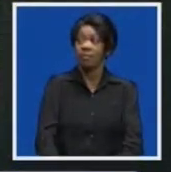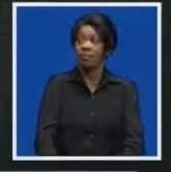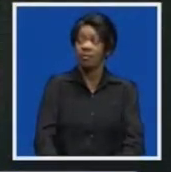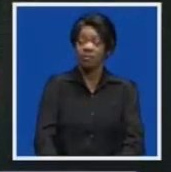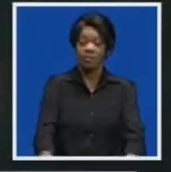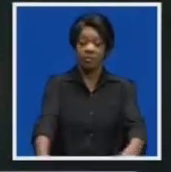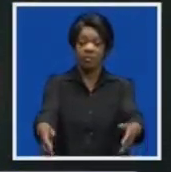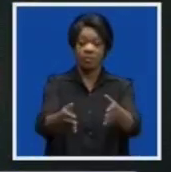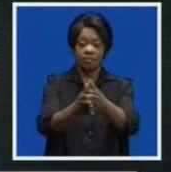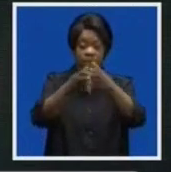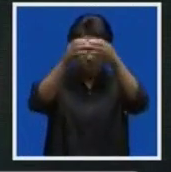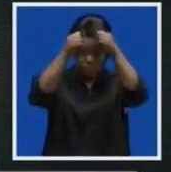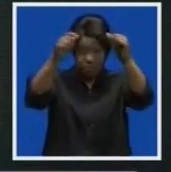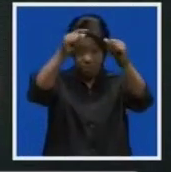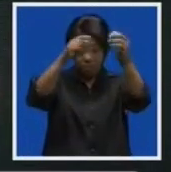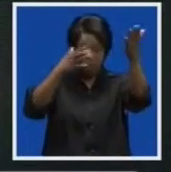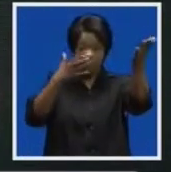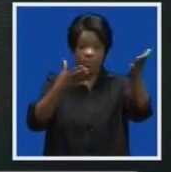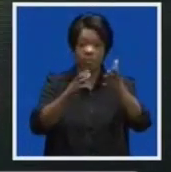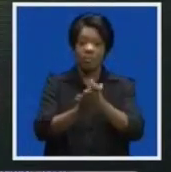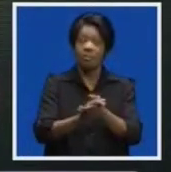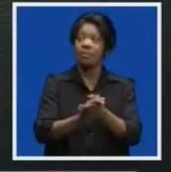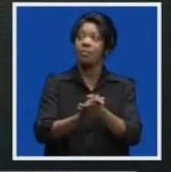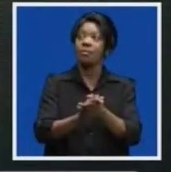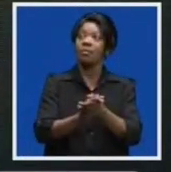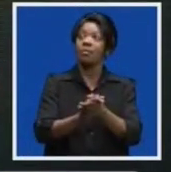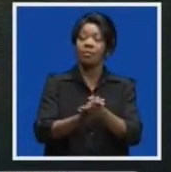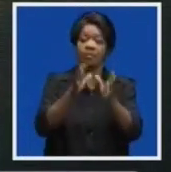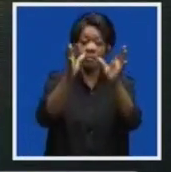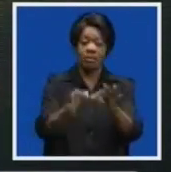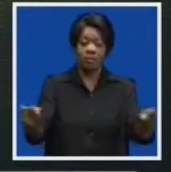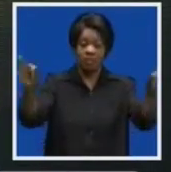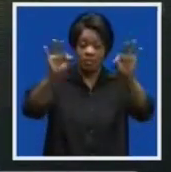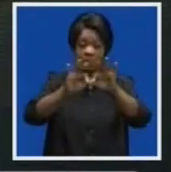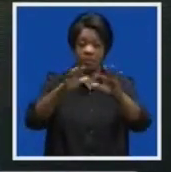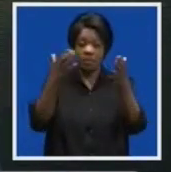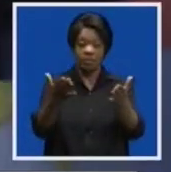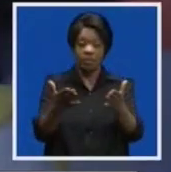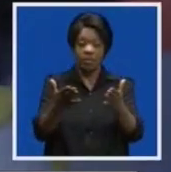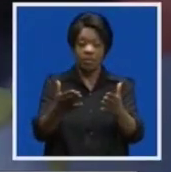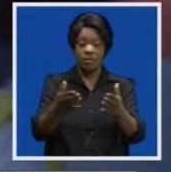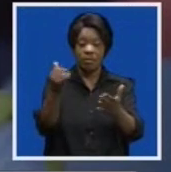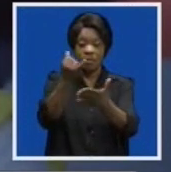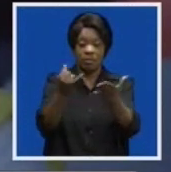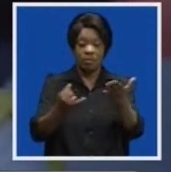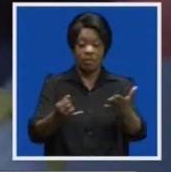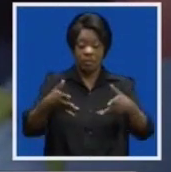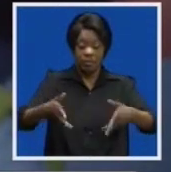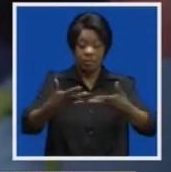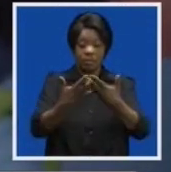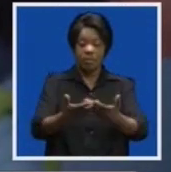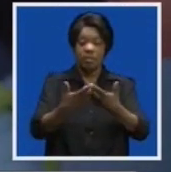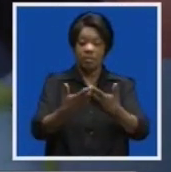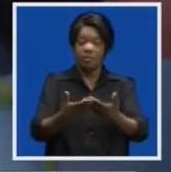Excellency President Edgar Chagwa recognizes the importance of the art in the industry, and indeed he